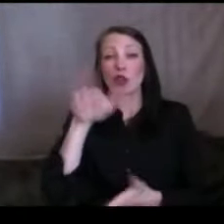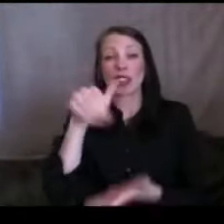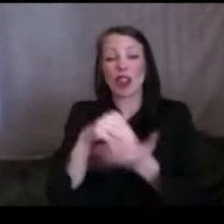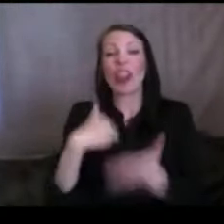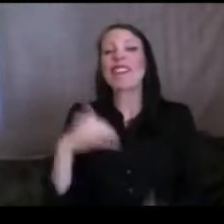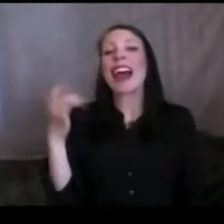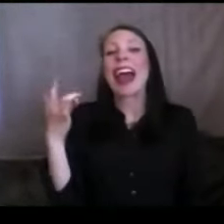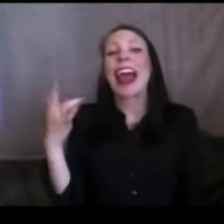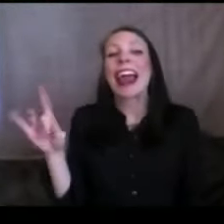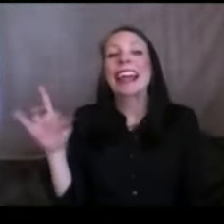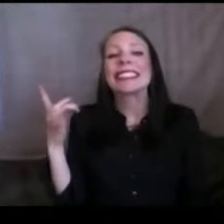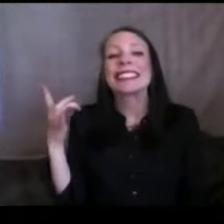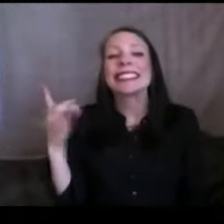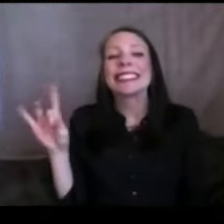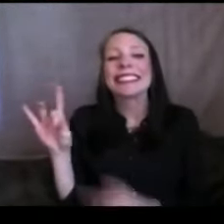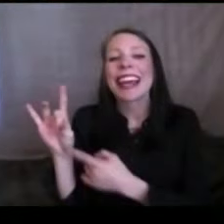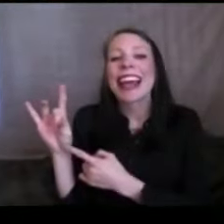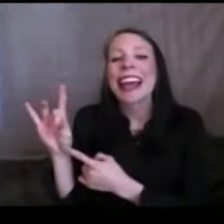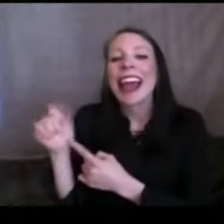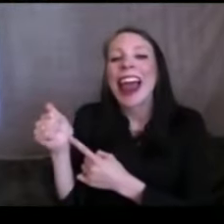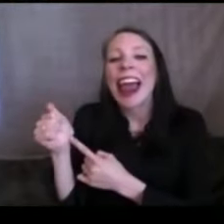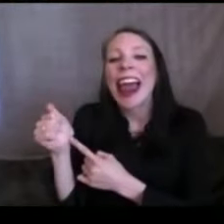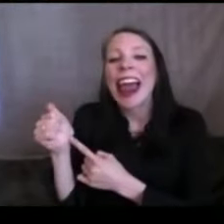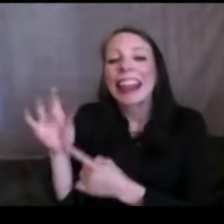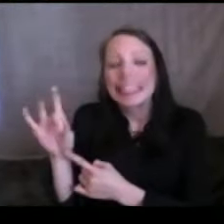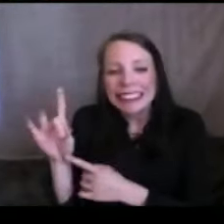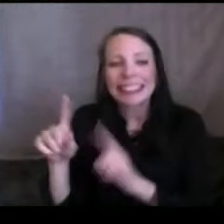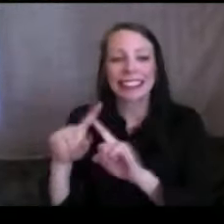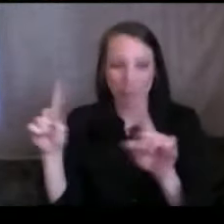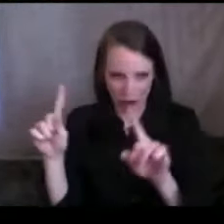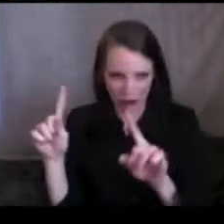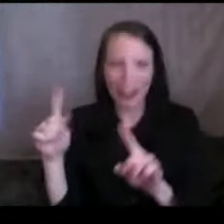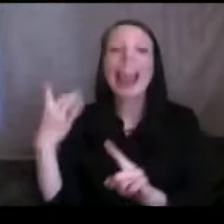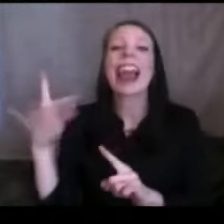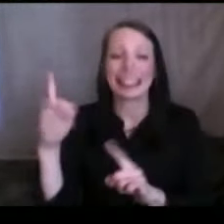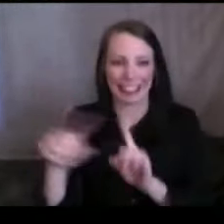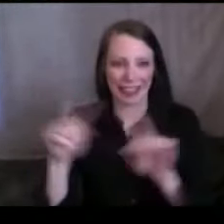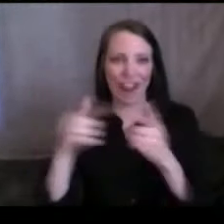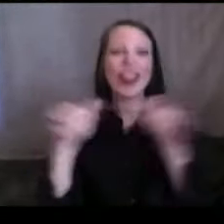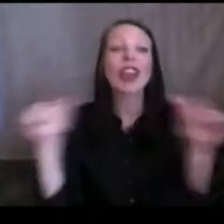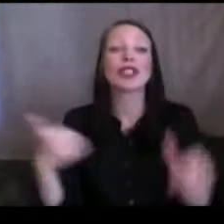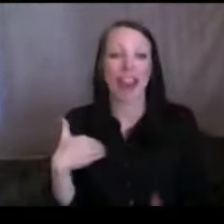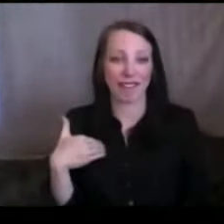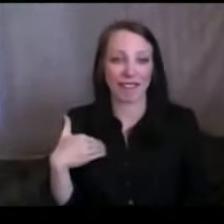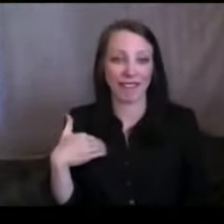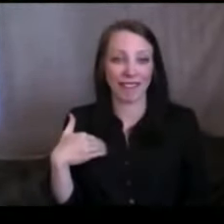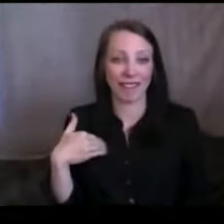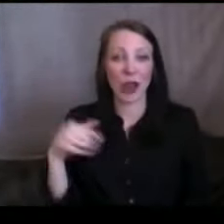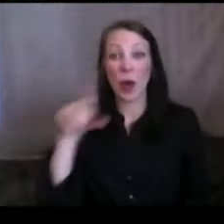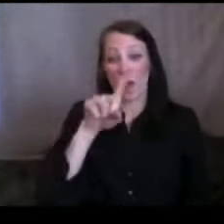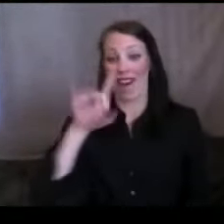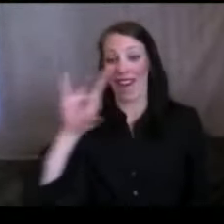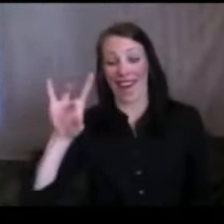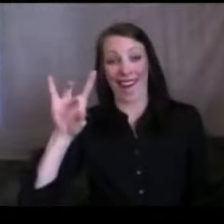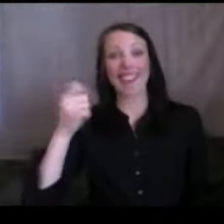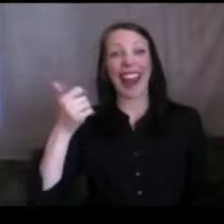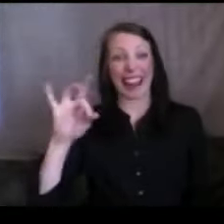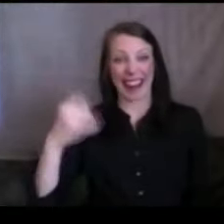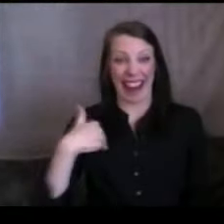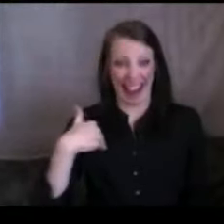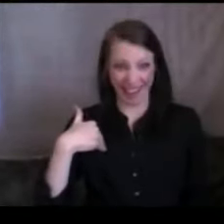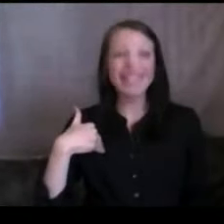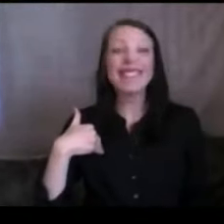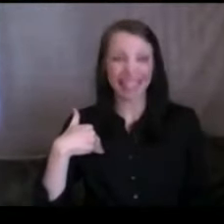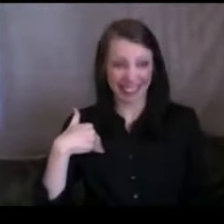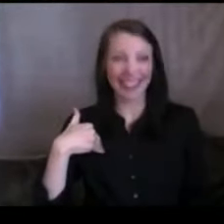So frankly, everyone has to find a way to adapt, because you simply can't translate effectively into all